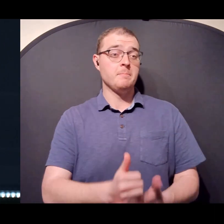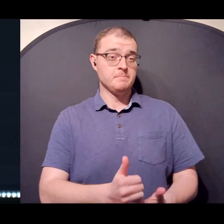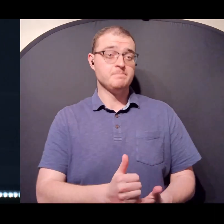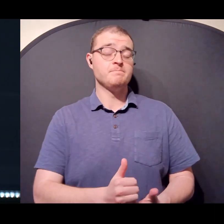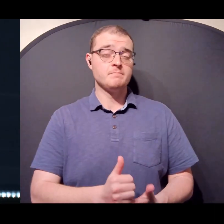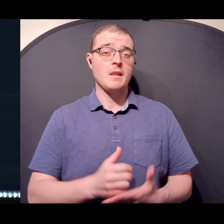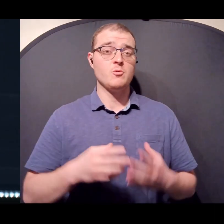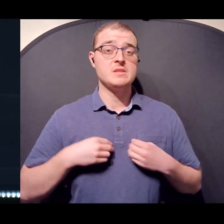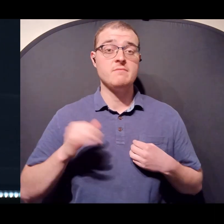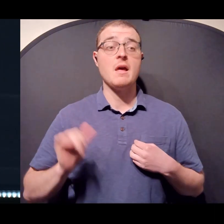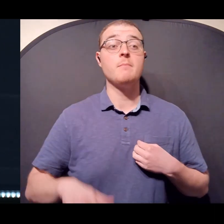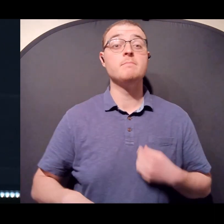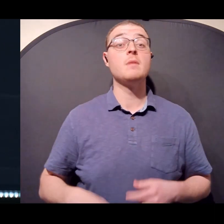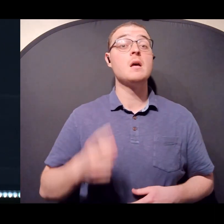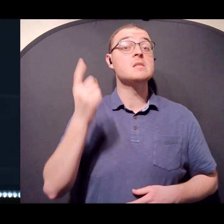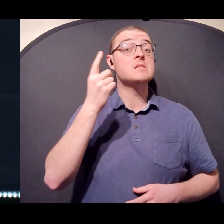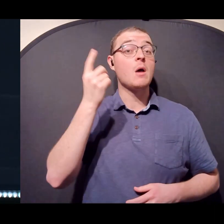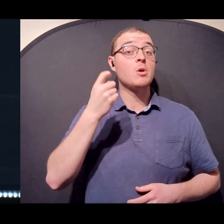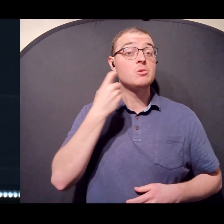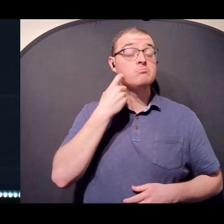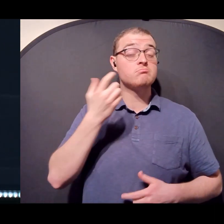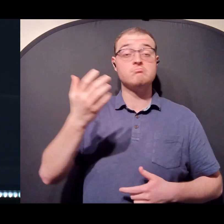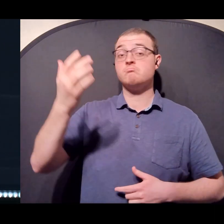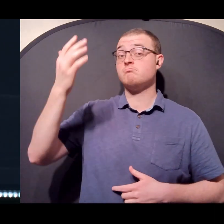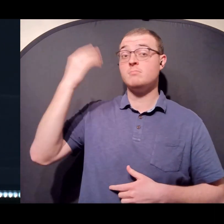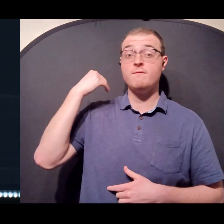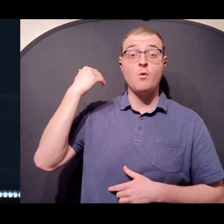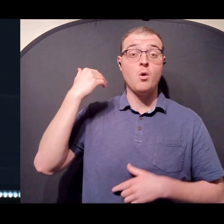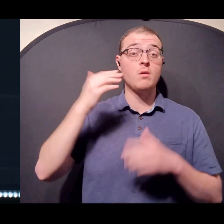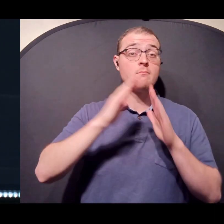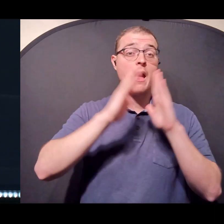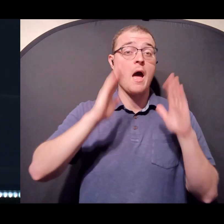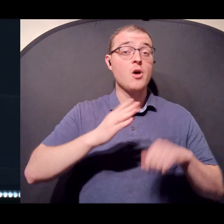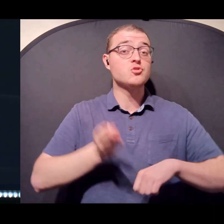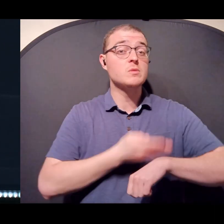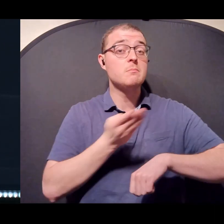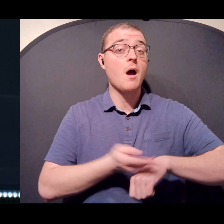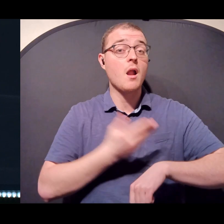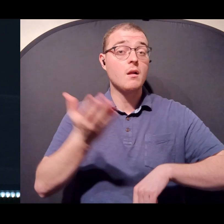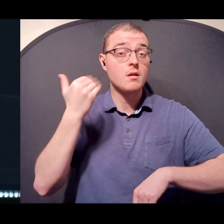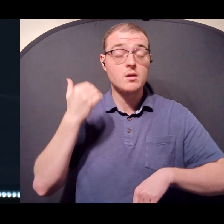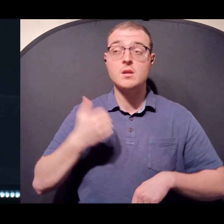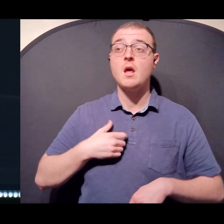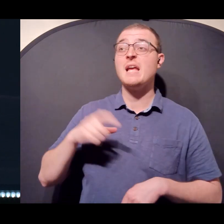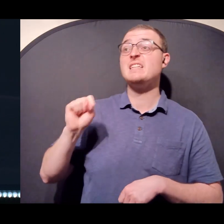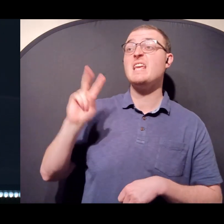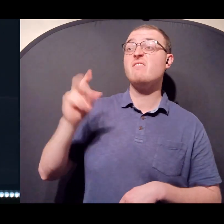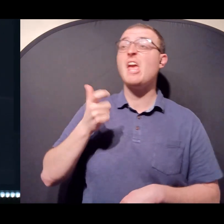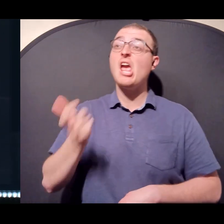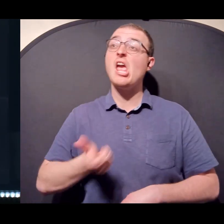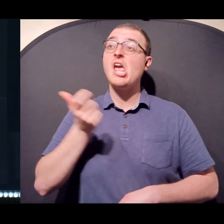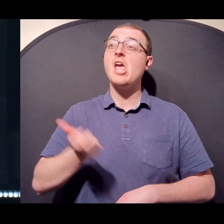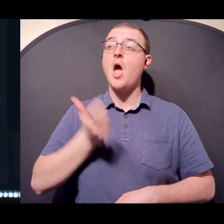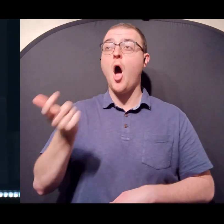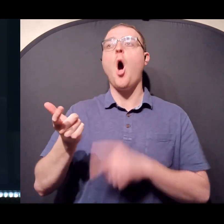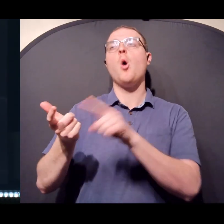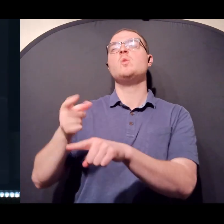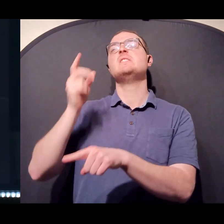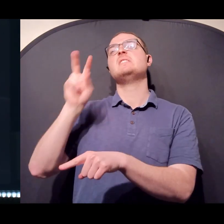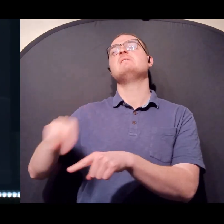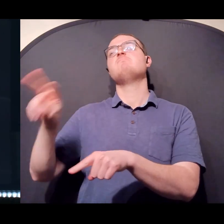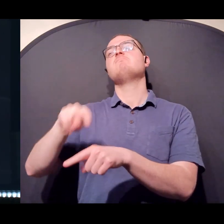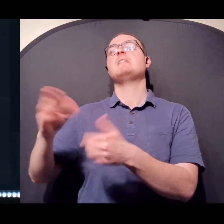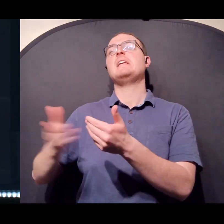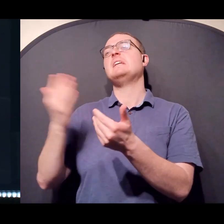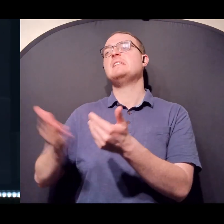Amen. Receive that. Amen. Anybody done any remodeling to your home before? All right, you watch too much HGTV, all of a sudden you can